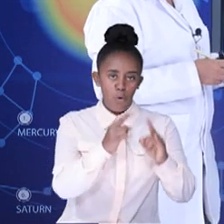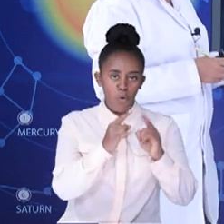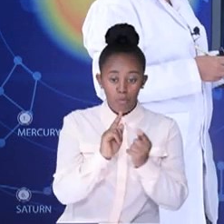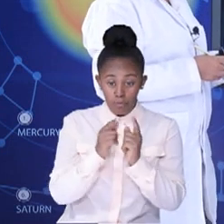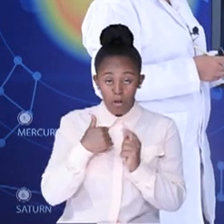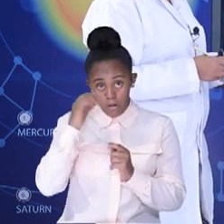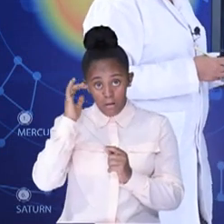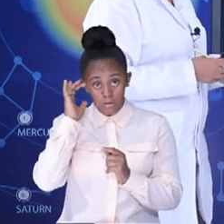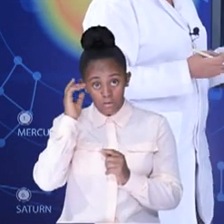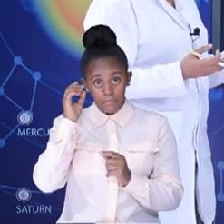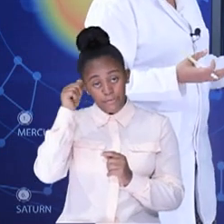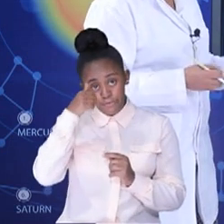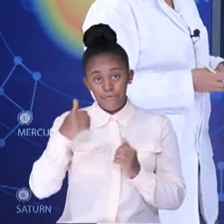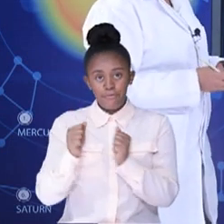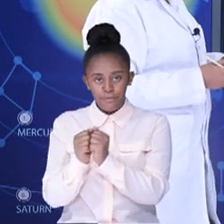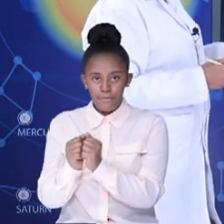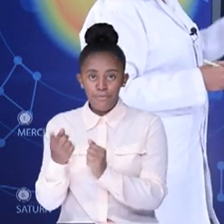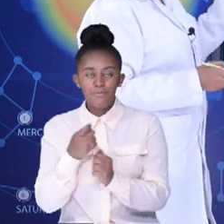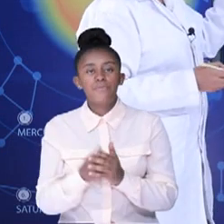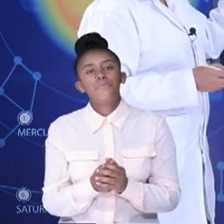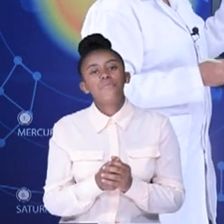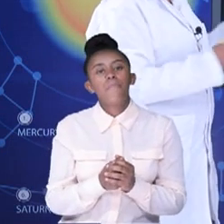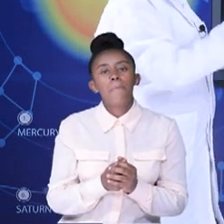of HIV, mainly in our country.